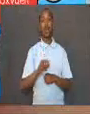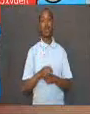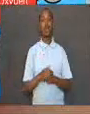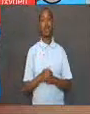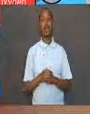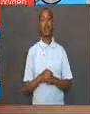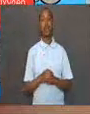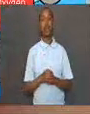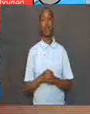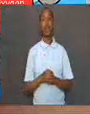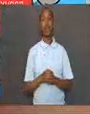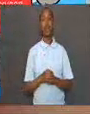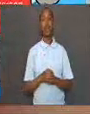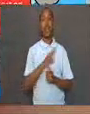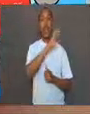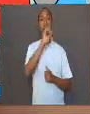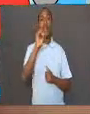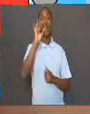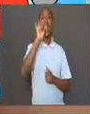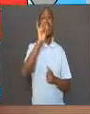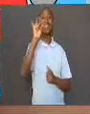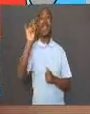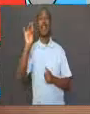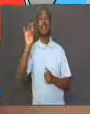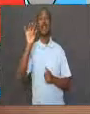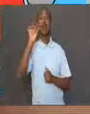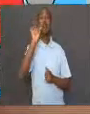11.2% hydrogen and